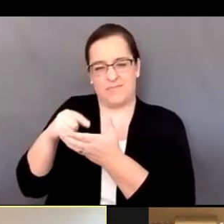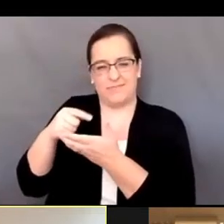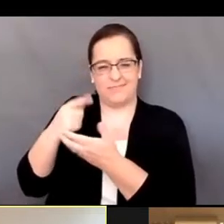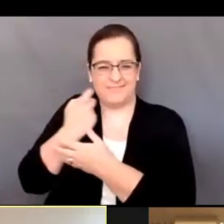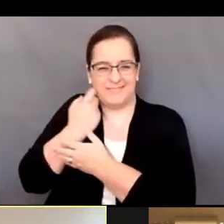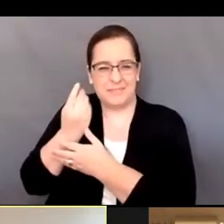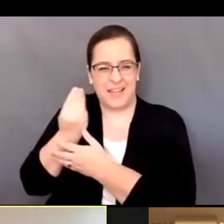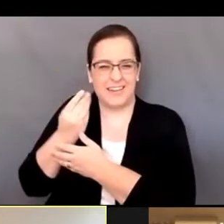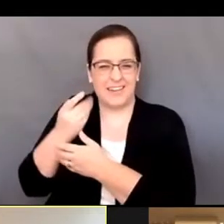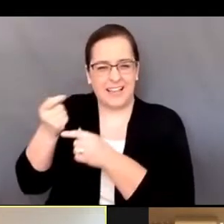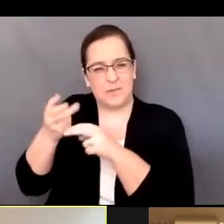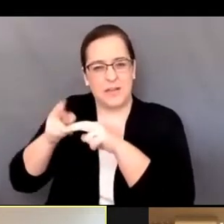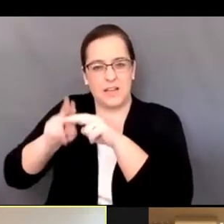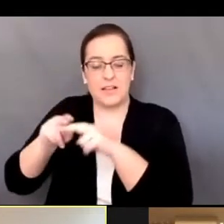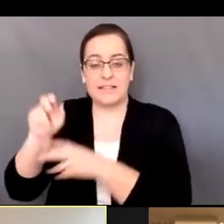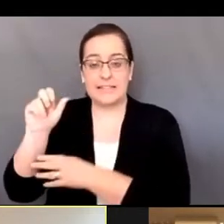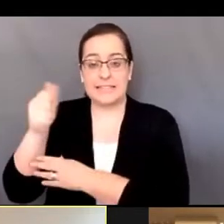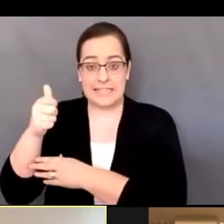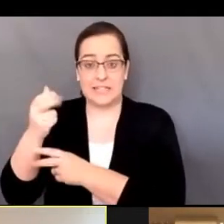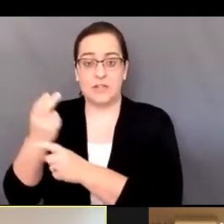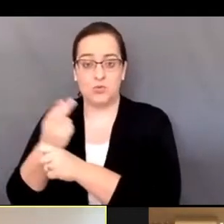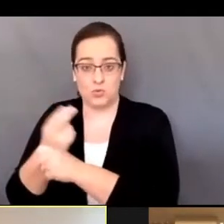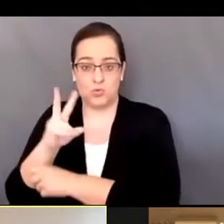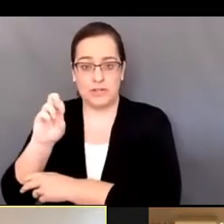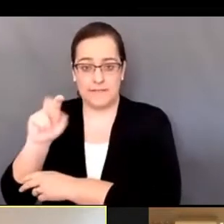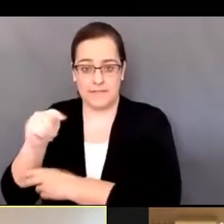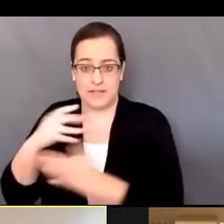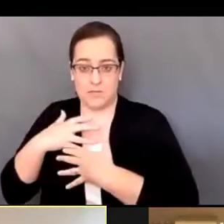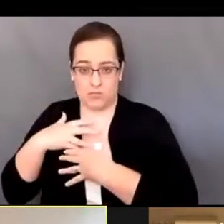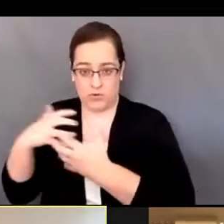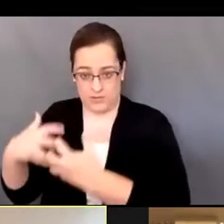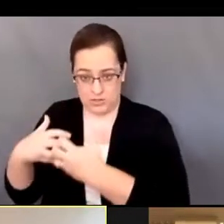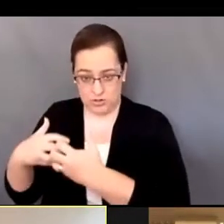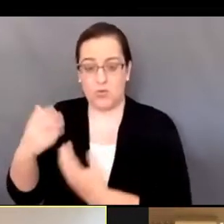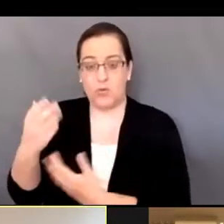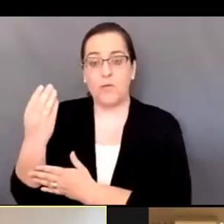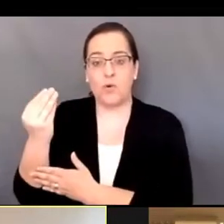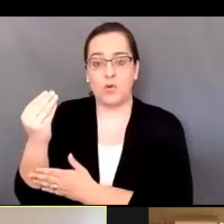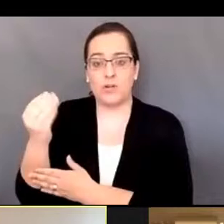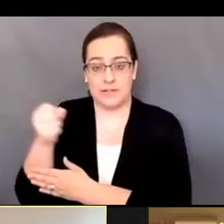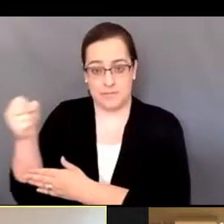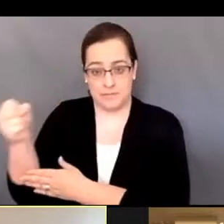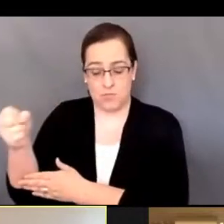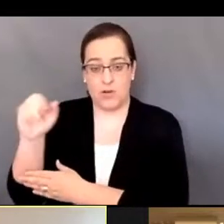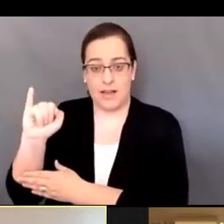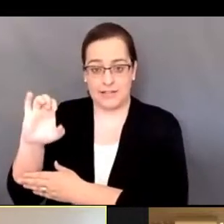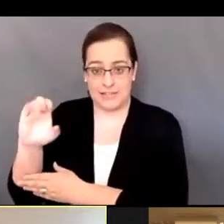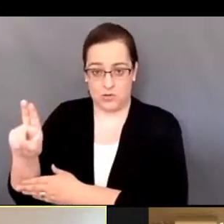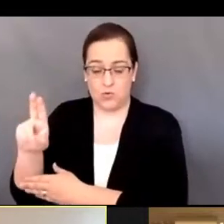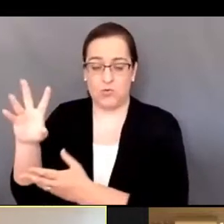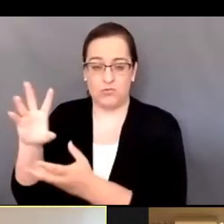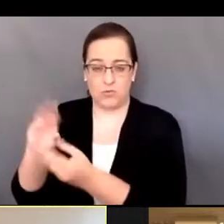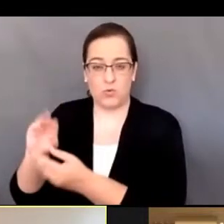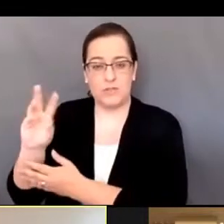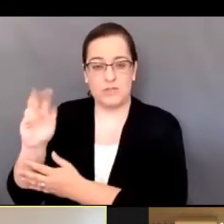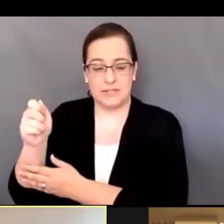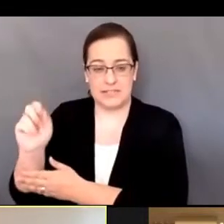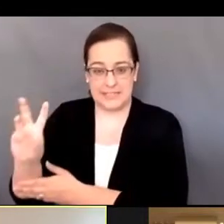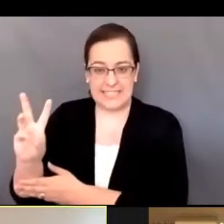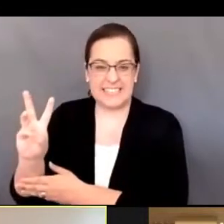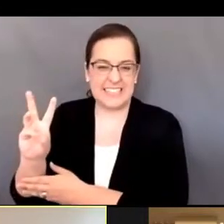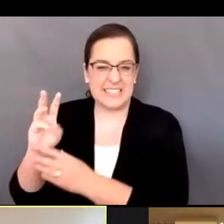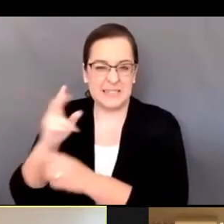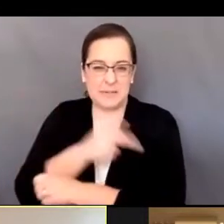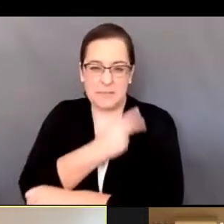were 10 on the ventilators, and there were 14 in the intensive care unit. There were 16 patients in